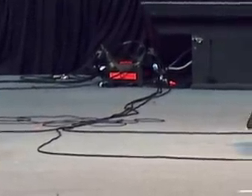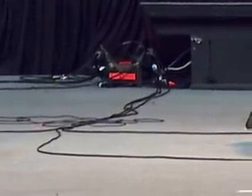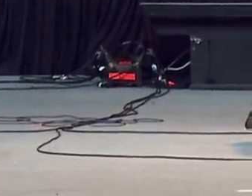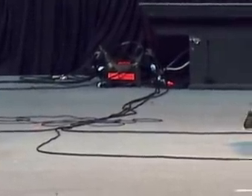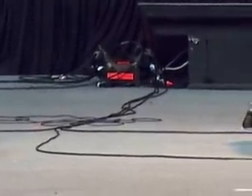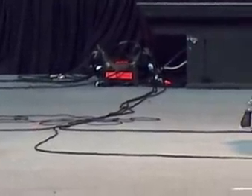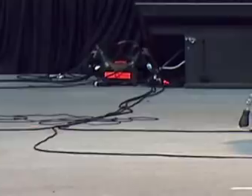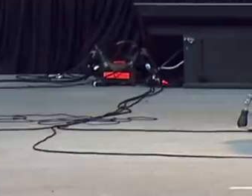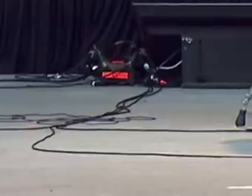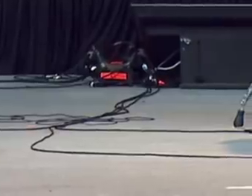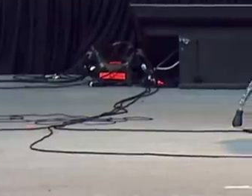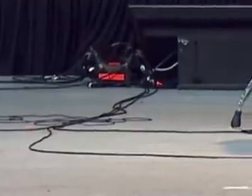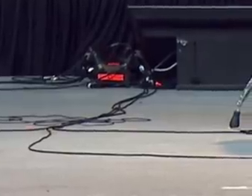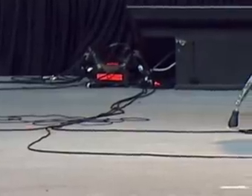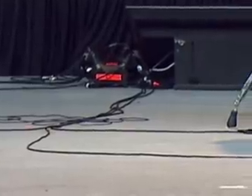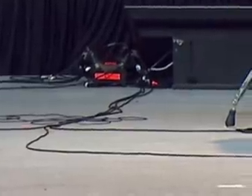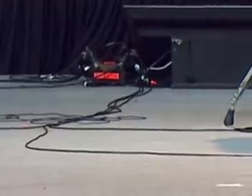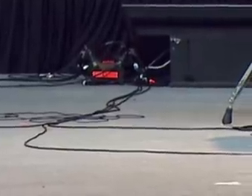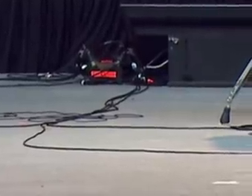Now I